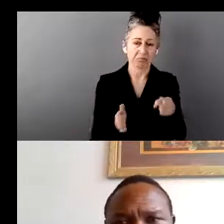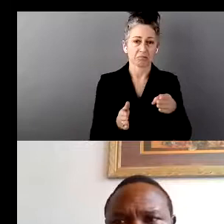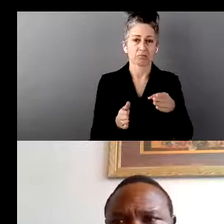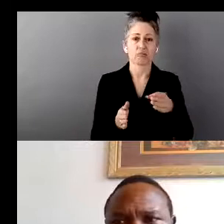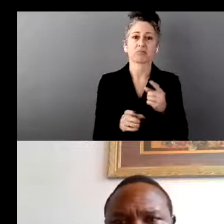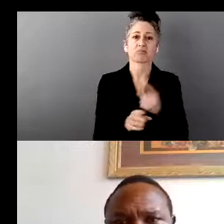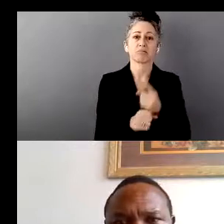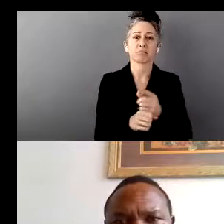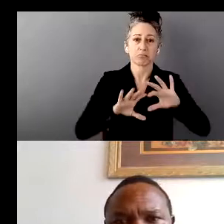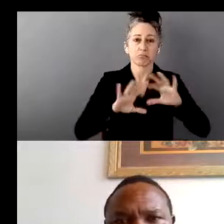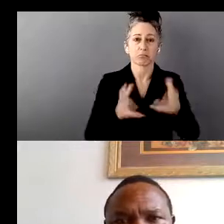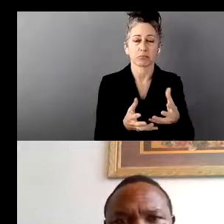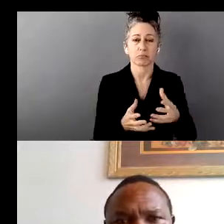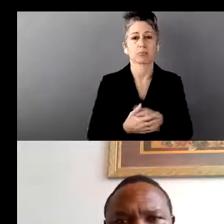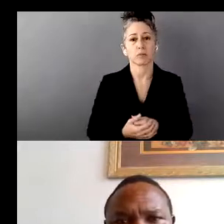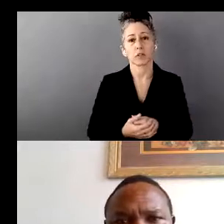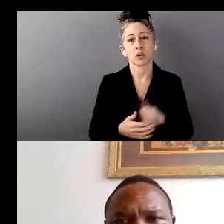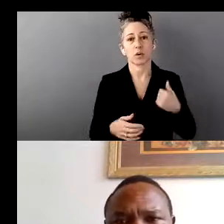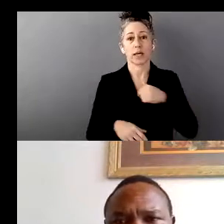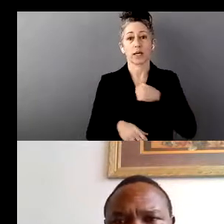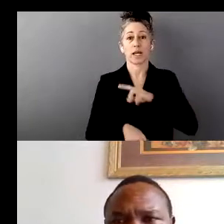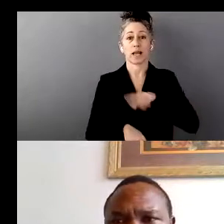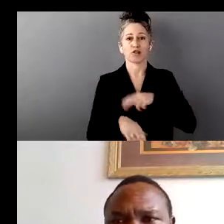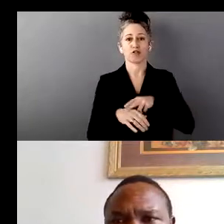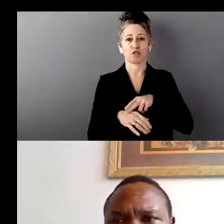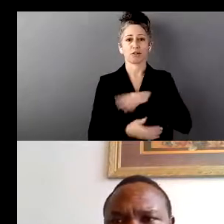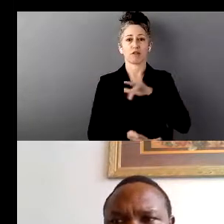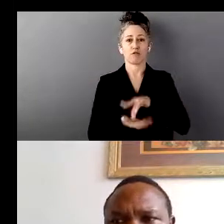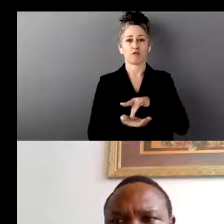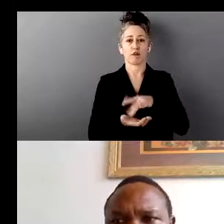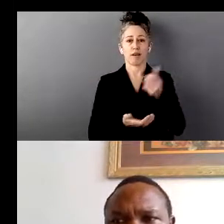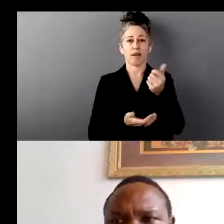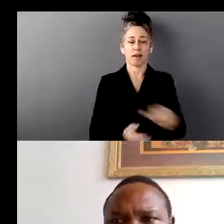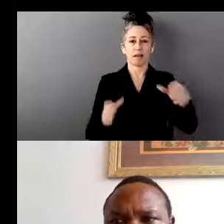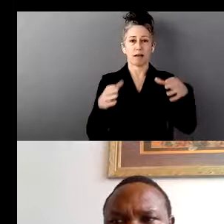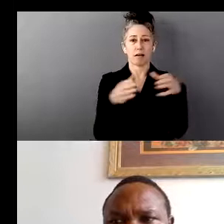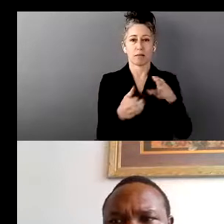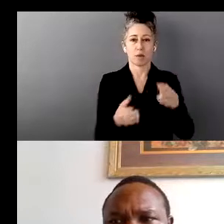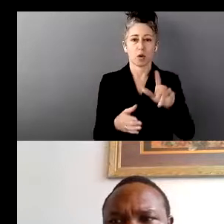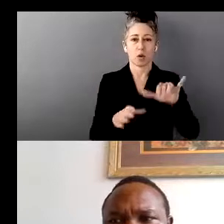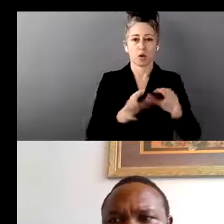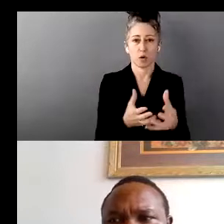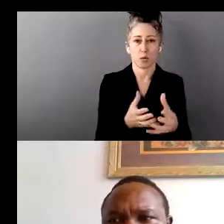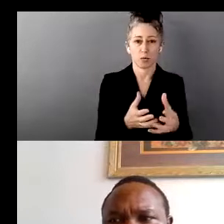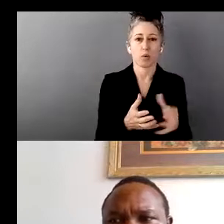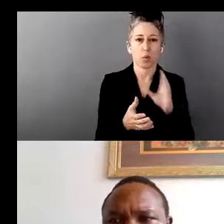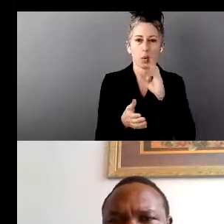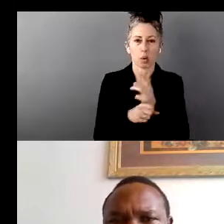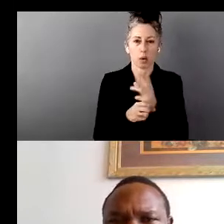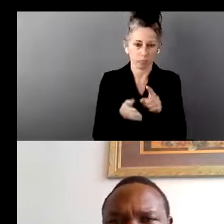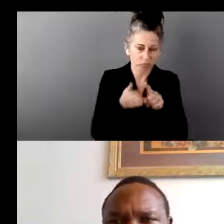national center. So any minority entity that asks for assistance and research capacity building, we're there